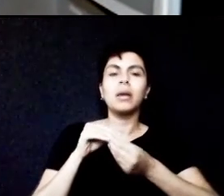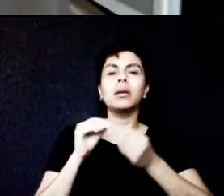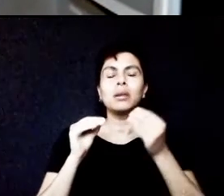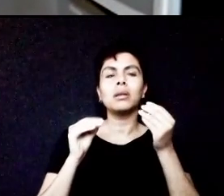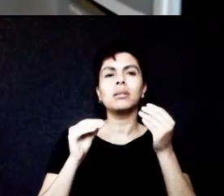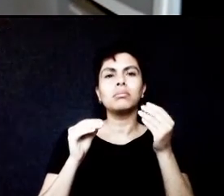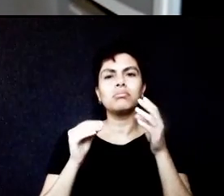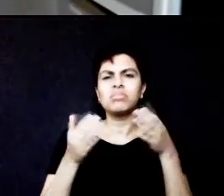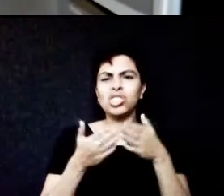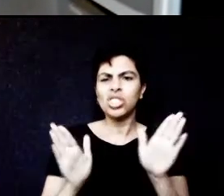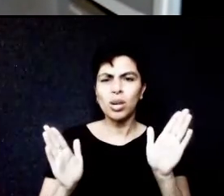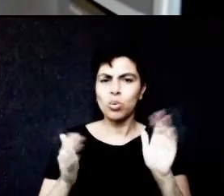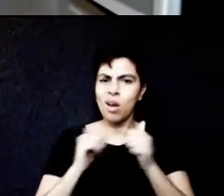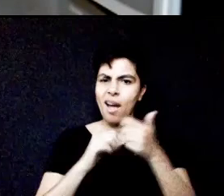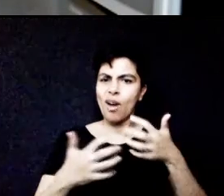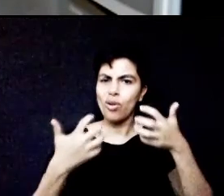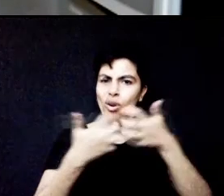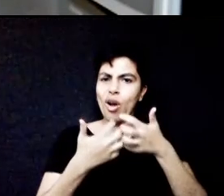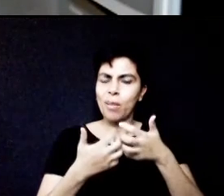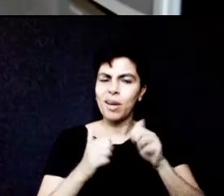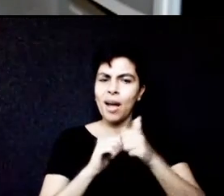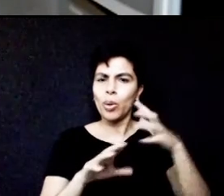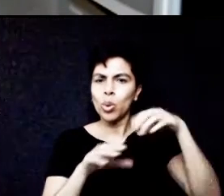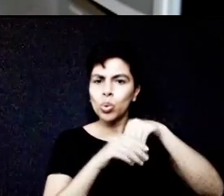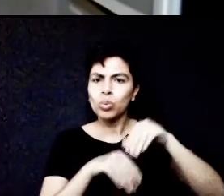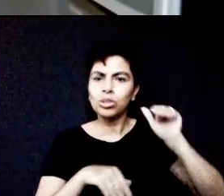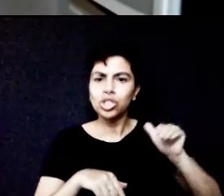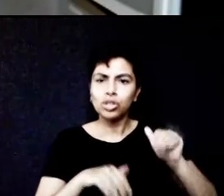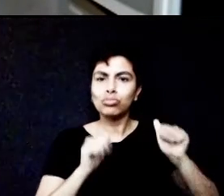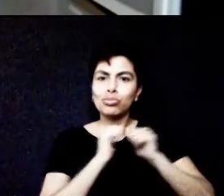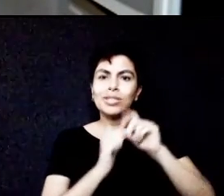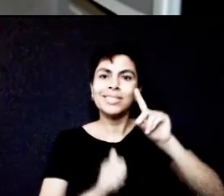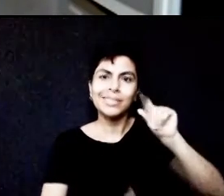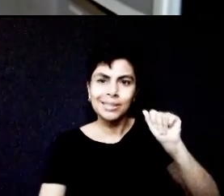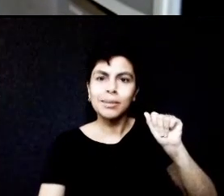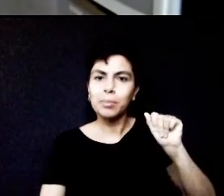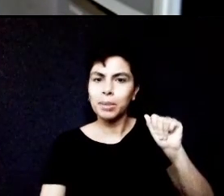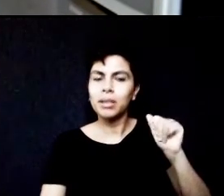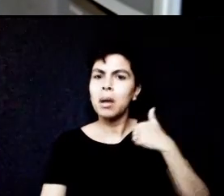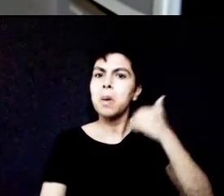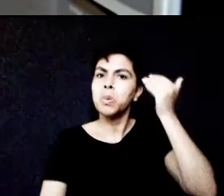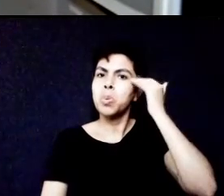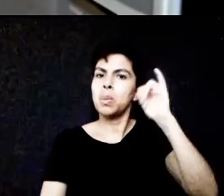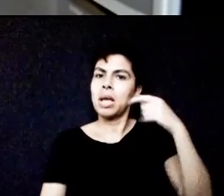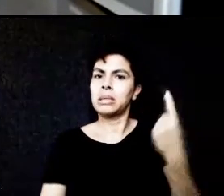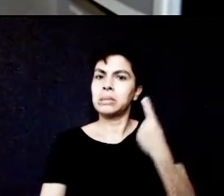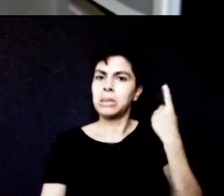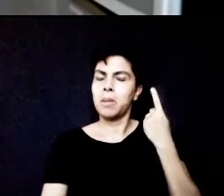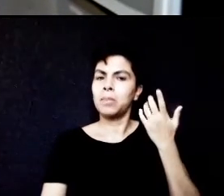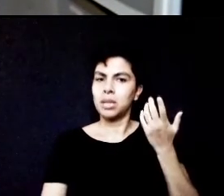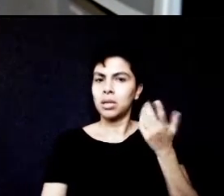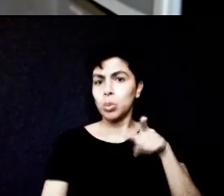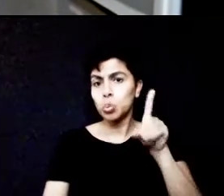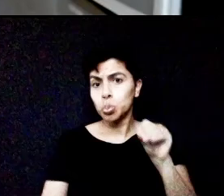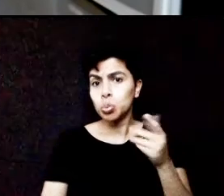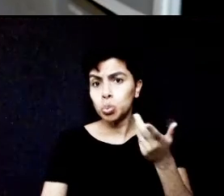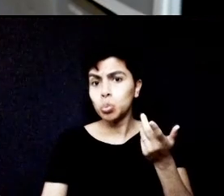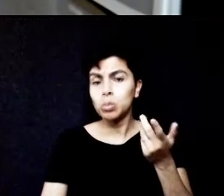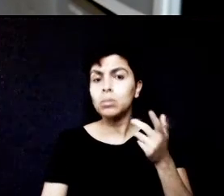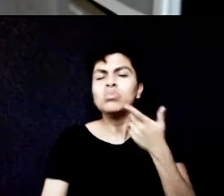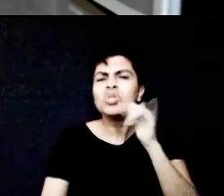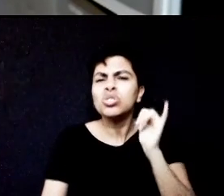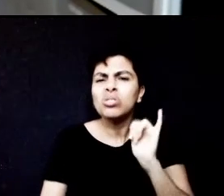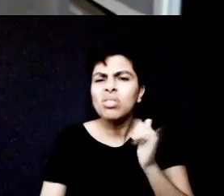also, and just in general, how are you accommodating or including children with disabilities? I know that's something that you do.